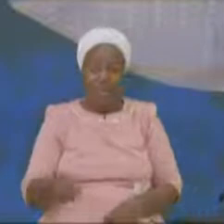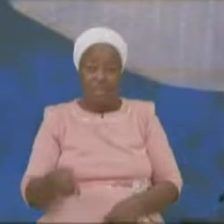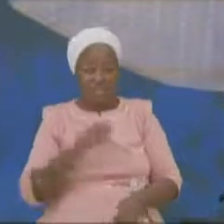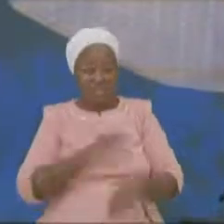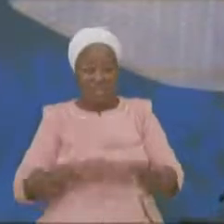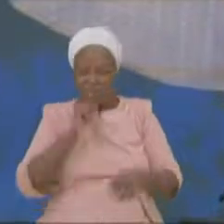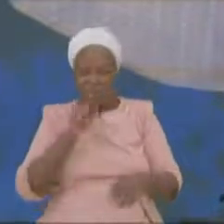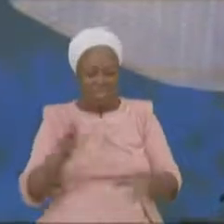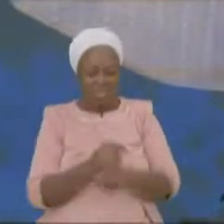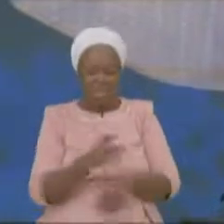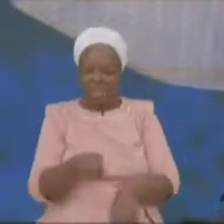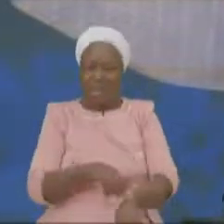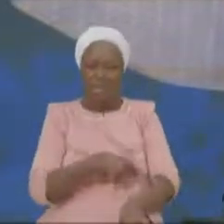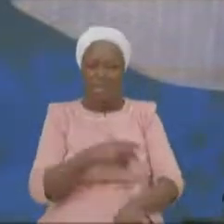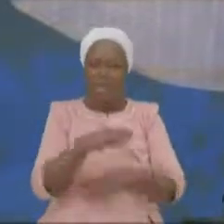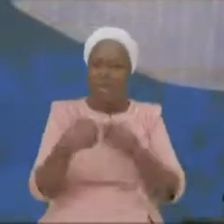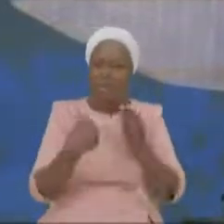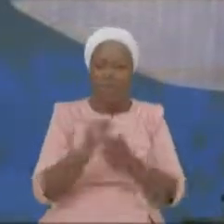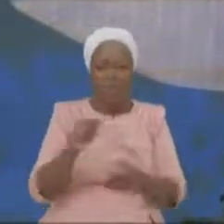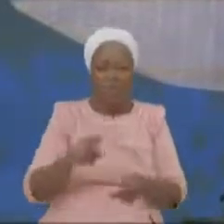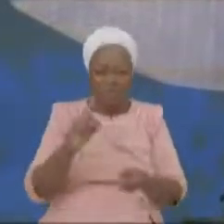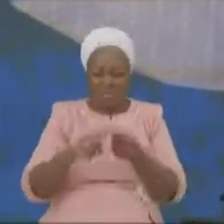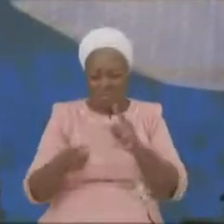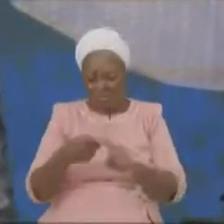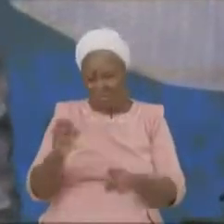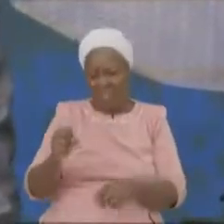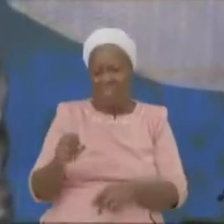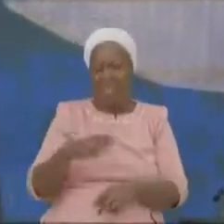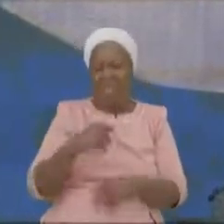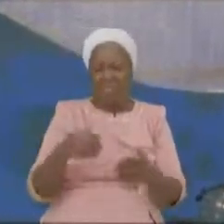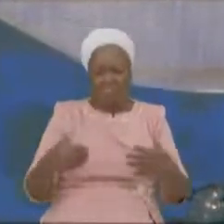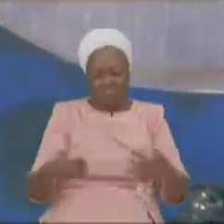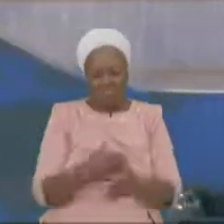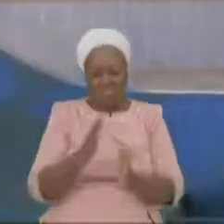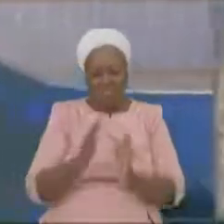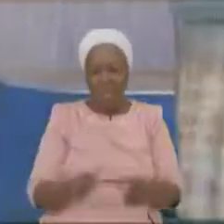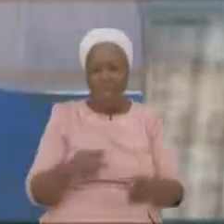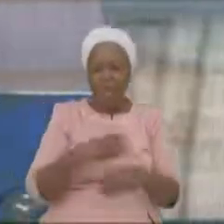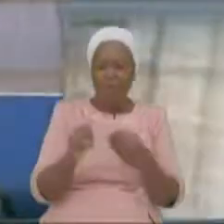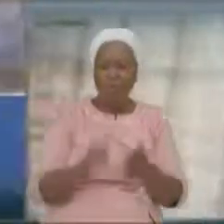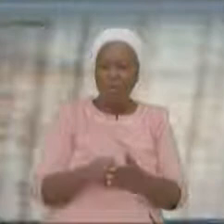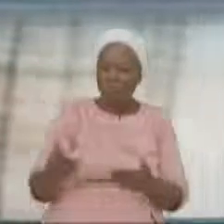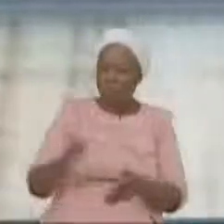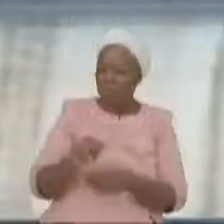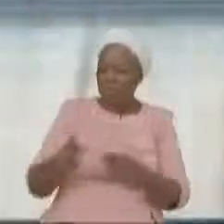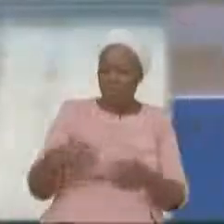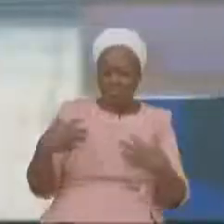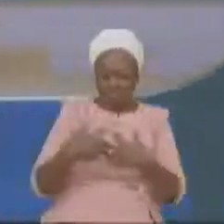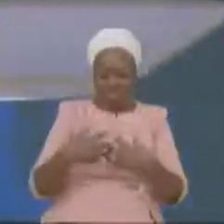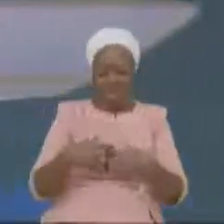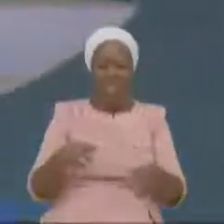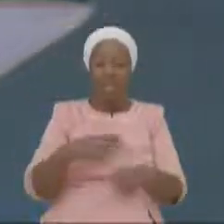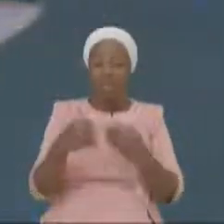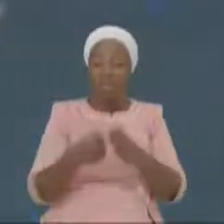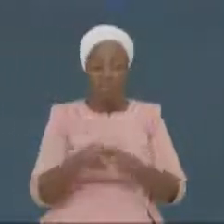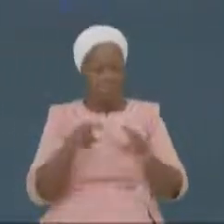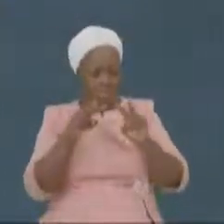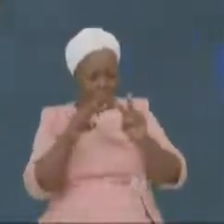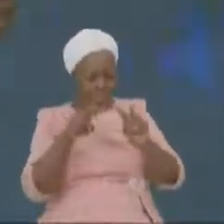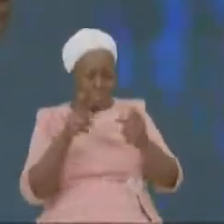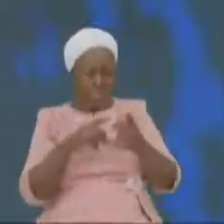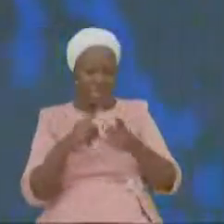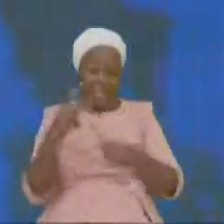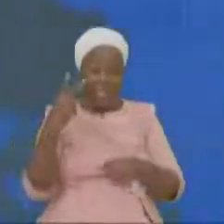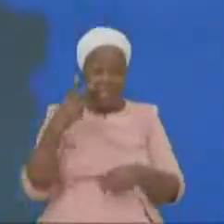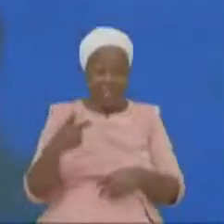long. All your neighbors and your friends and your foes and your colleagues and your classmates, they're watching you. They